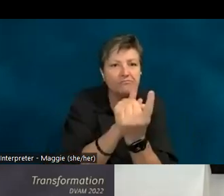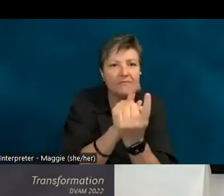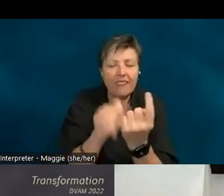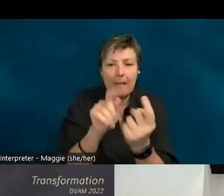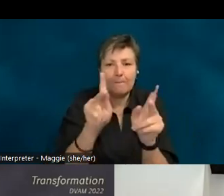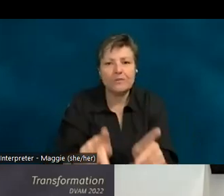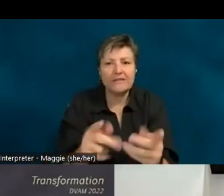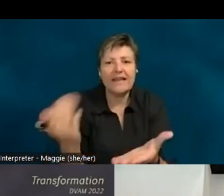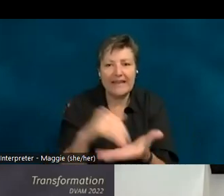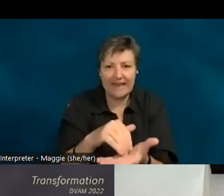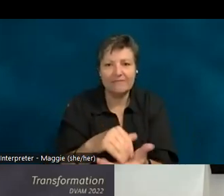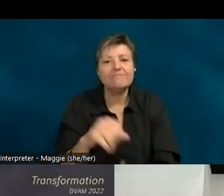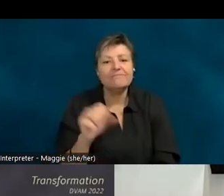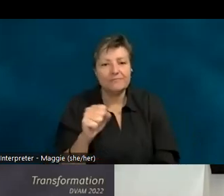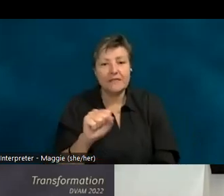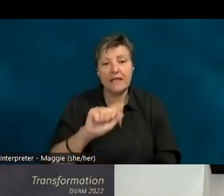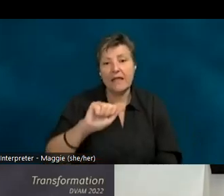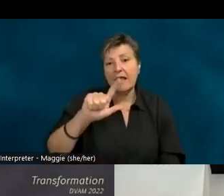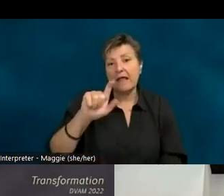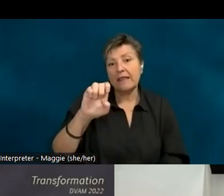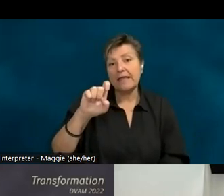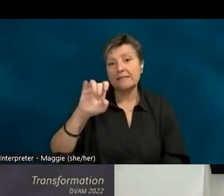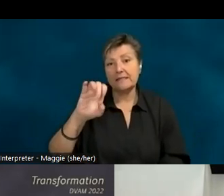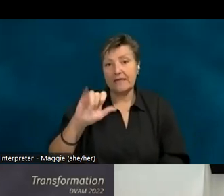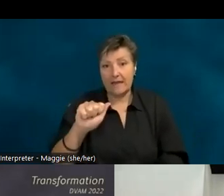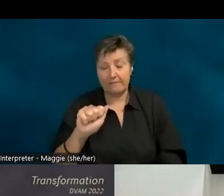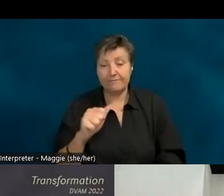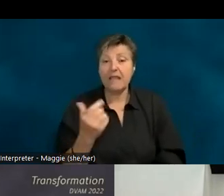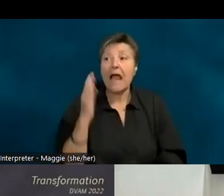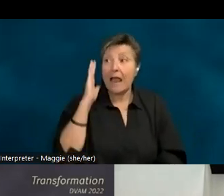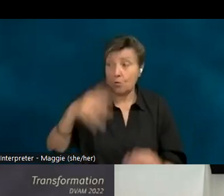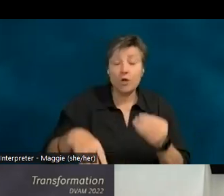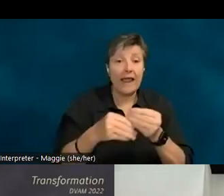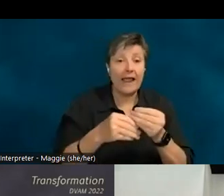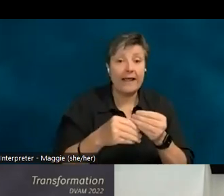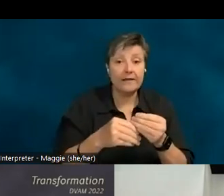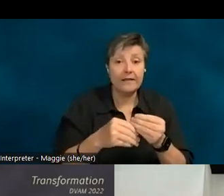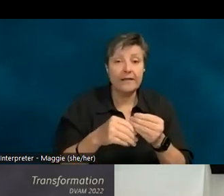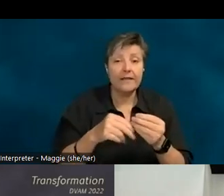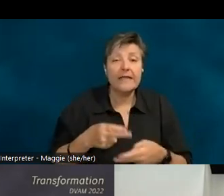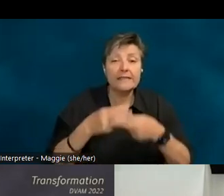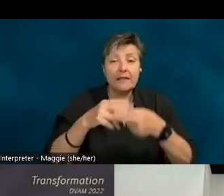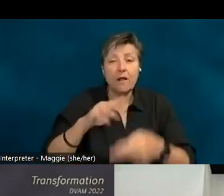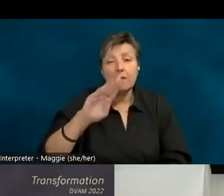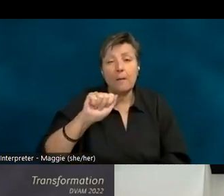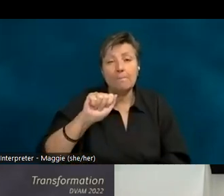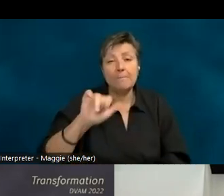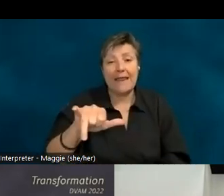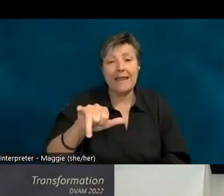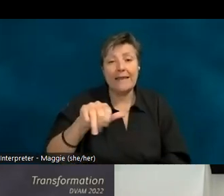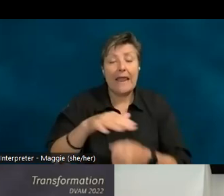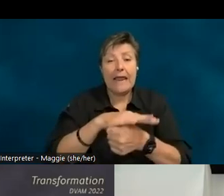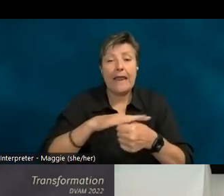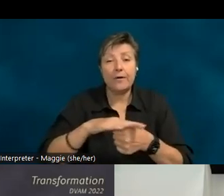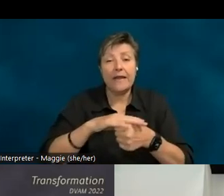Absolutely. Yeah. Yeah, one thing I would add as well is I think it's called the Bay Area Collective, also has a pod